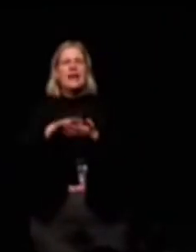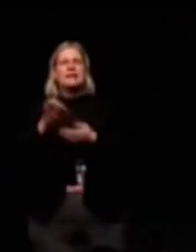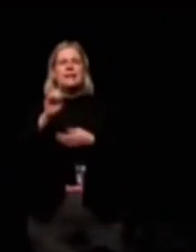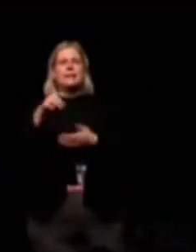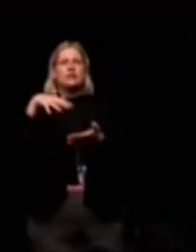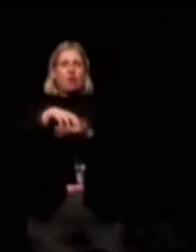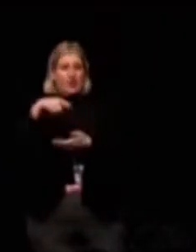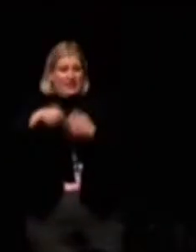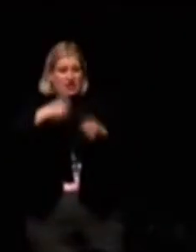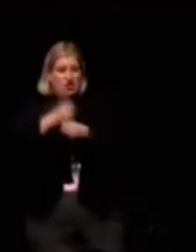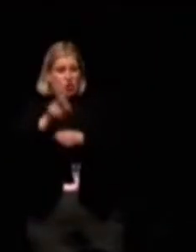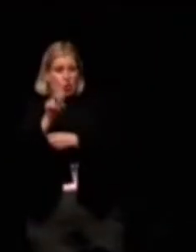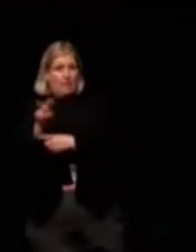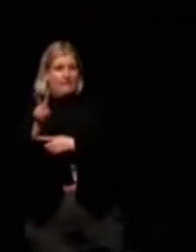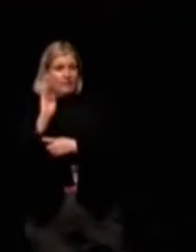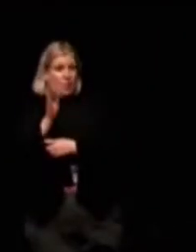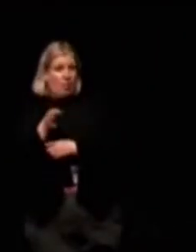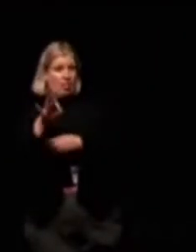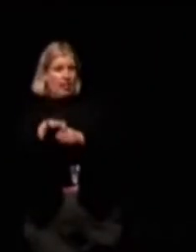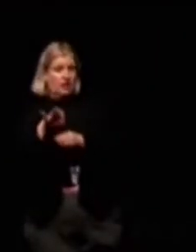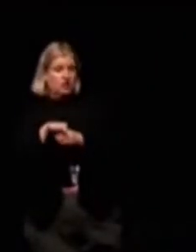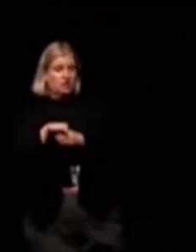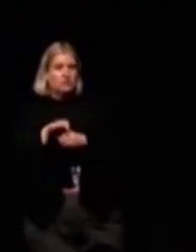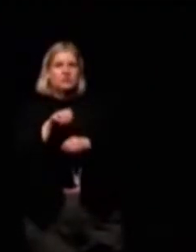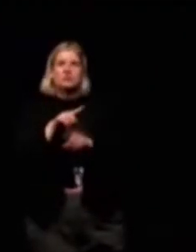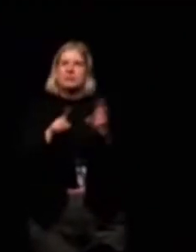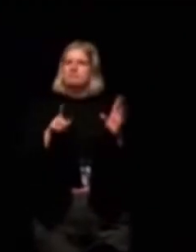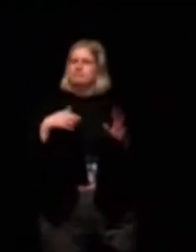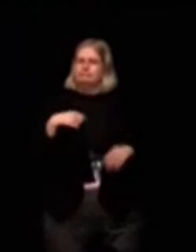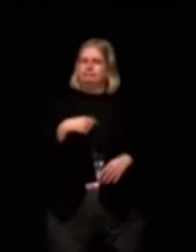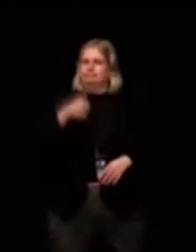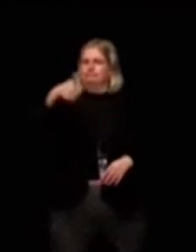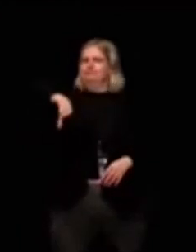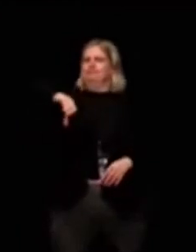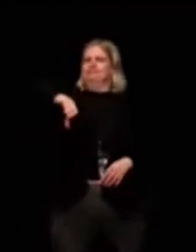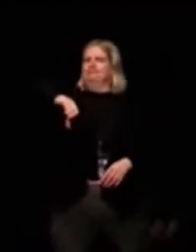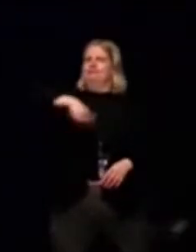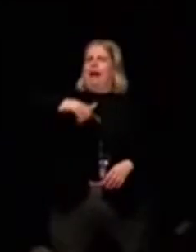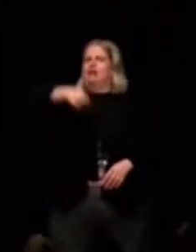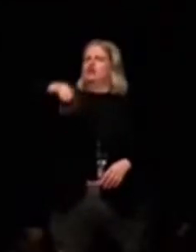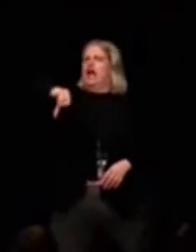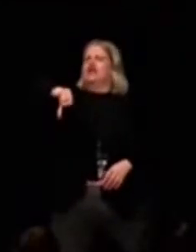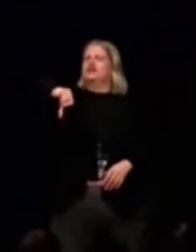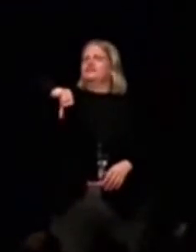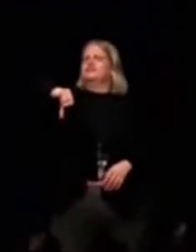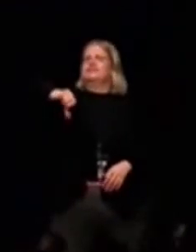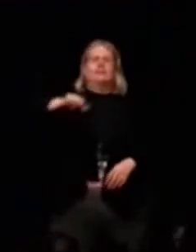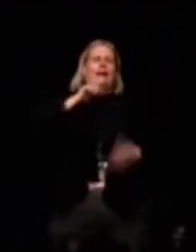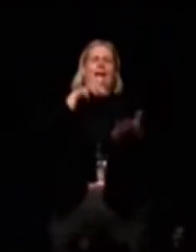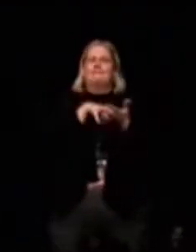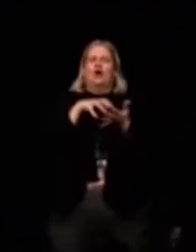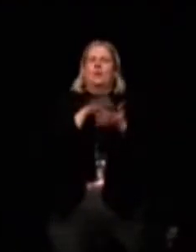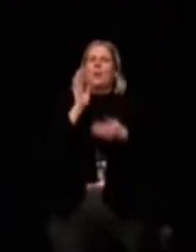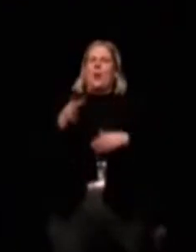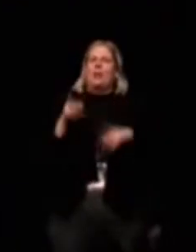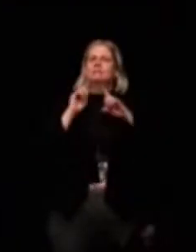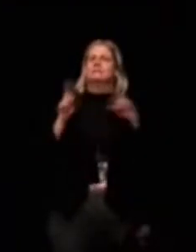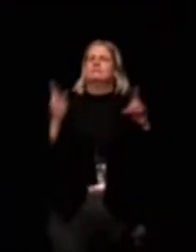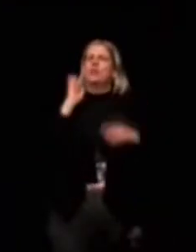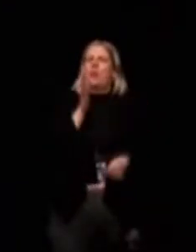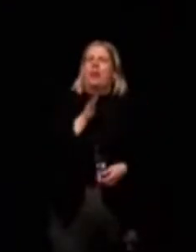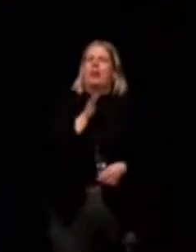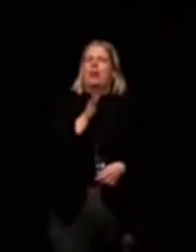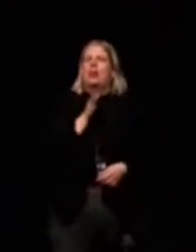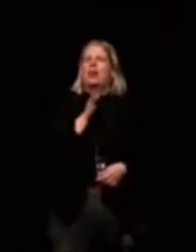this November. I flatly reject that notion. Right here and now, I reject that notion. Because when